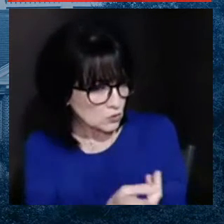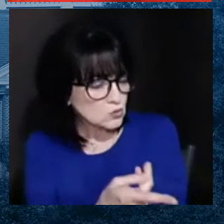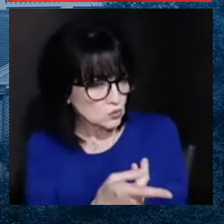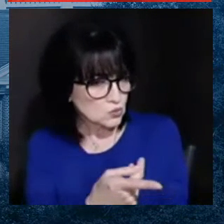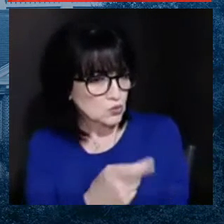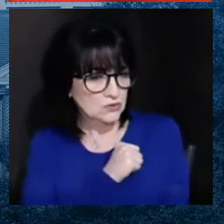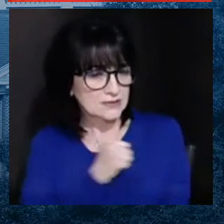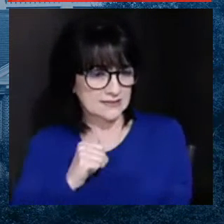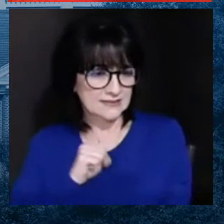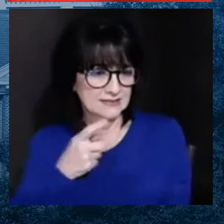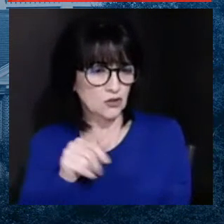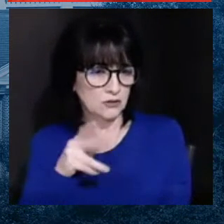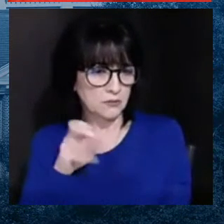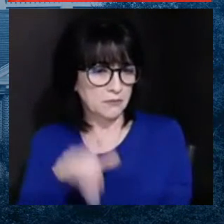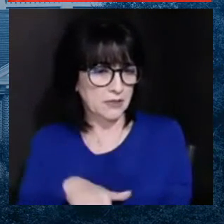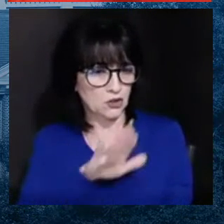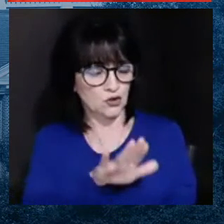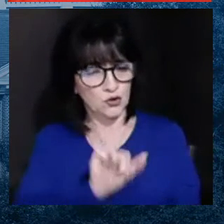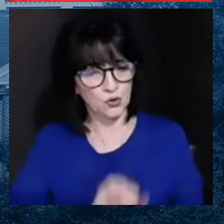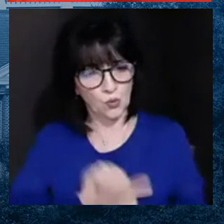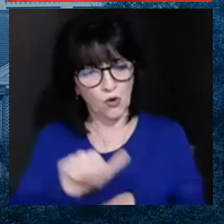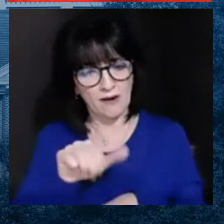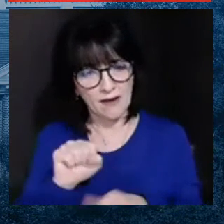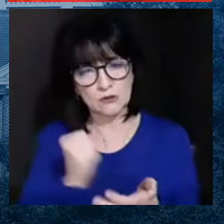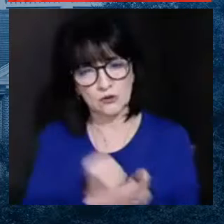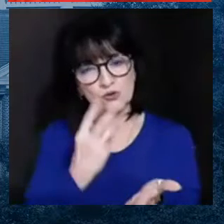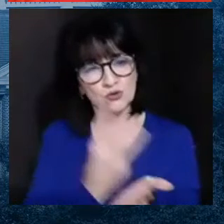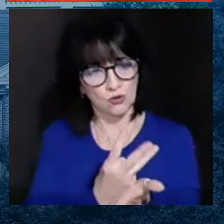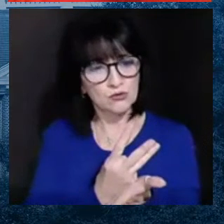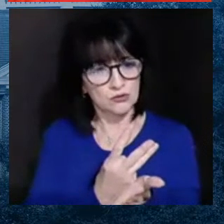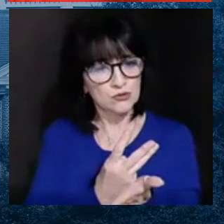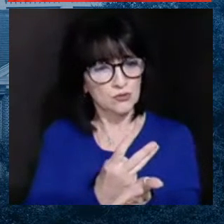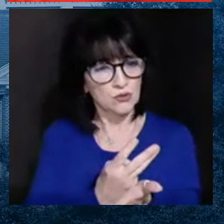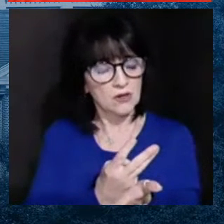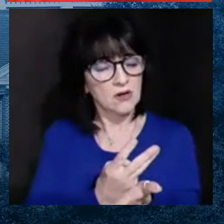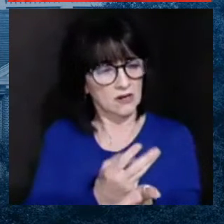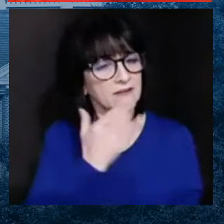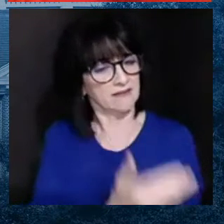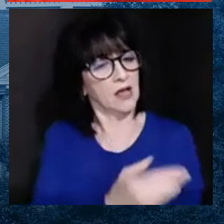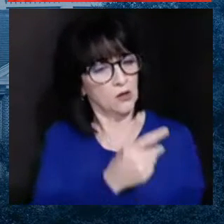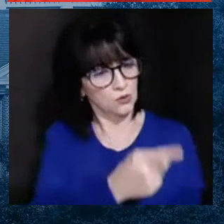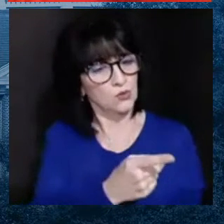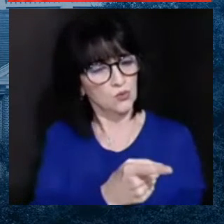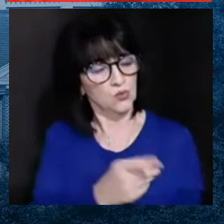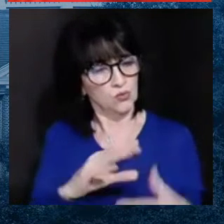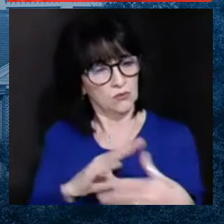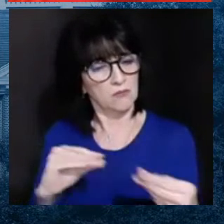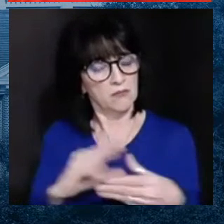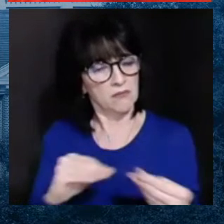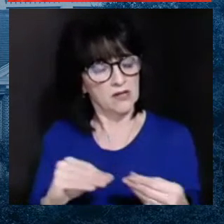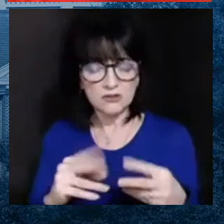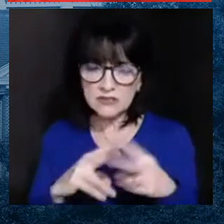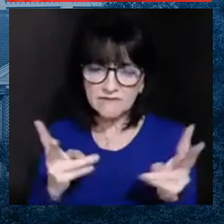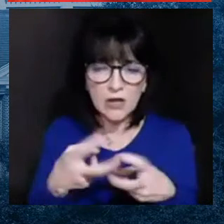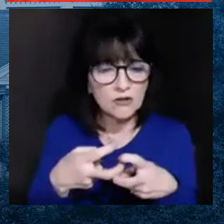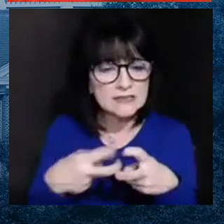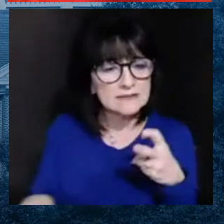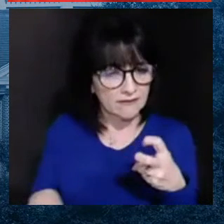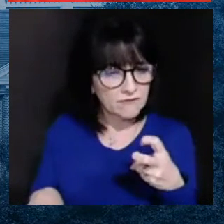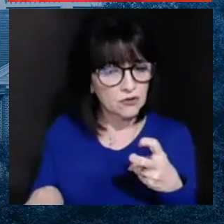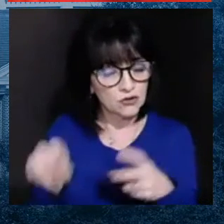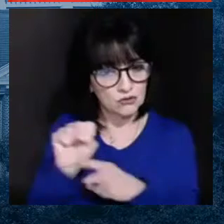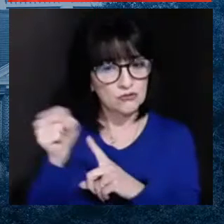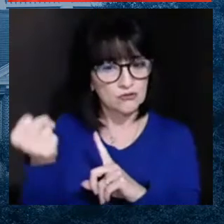healthcare arena. Thank you for recognizing the very difficult circumstances that our behavioral health professionals